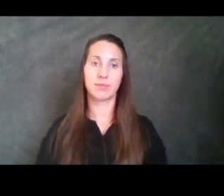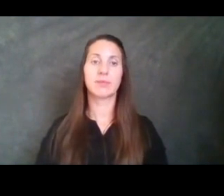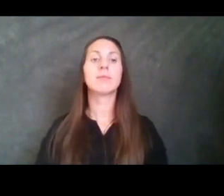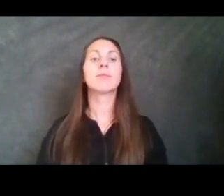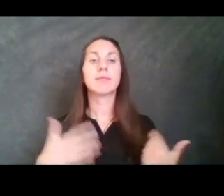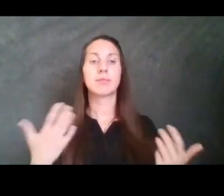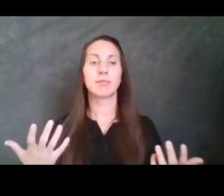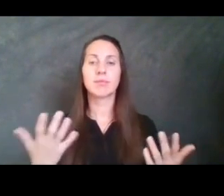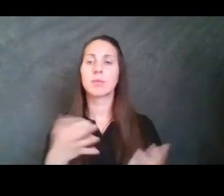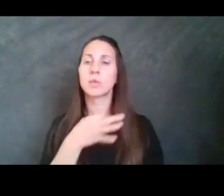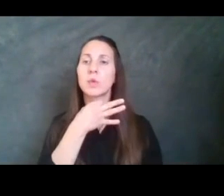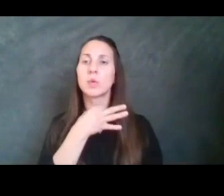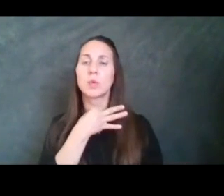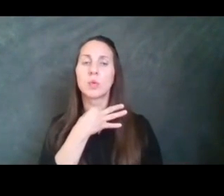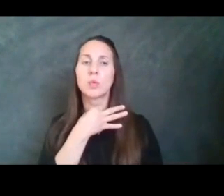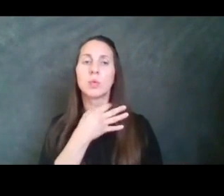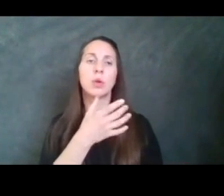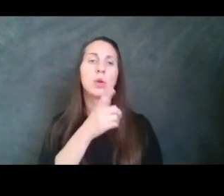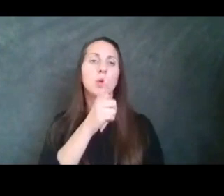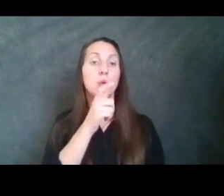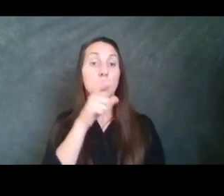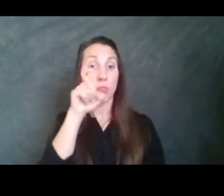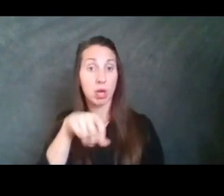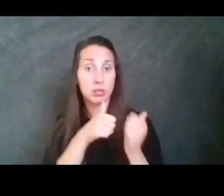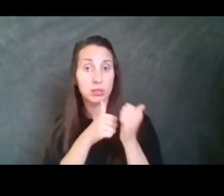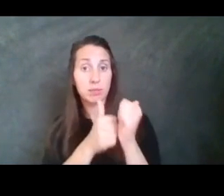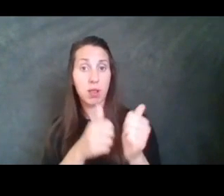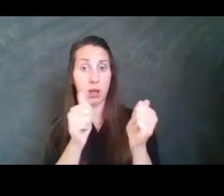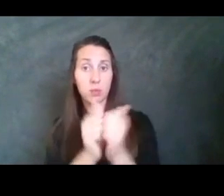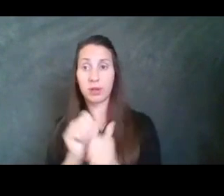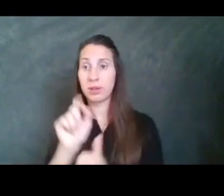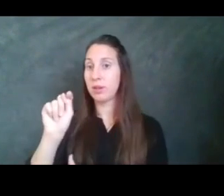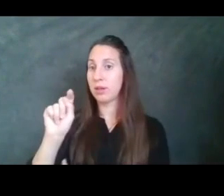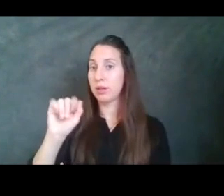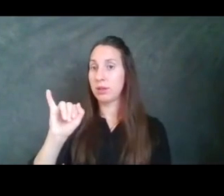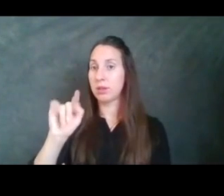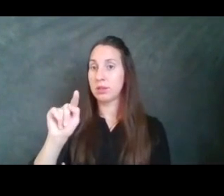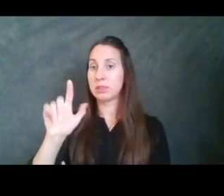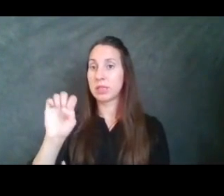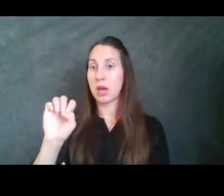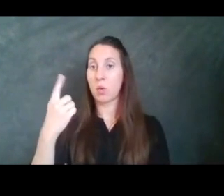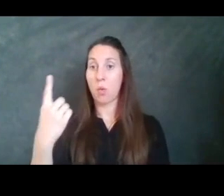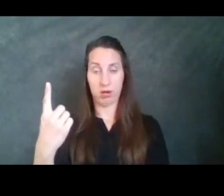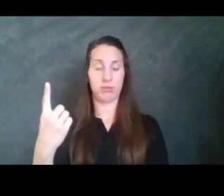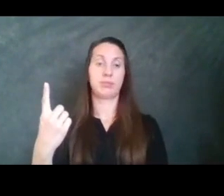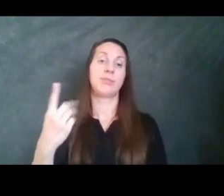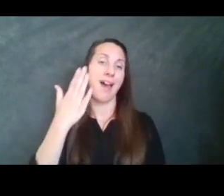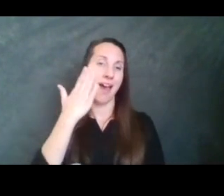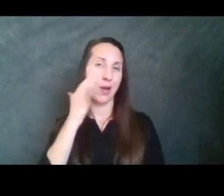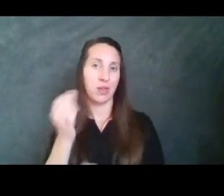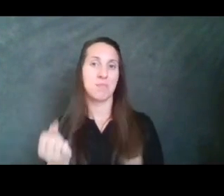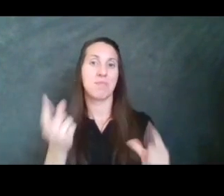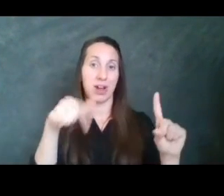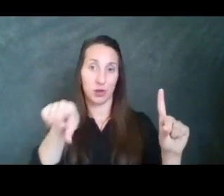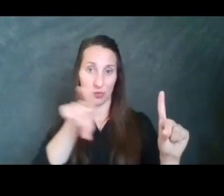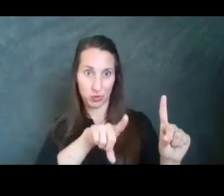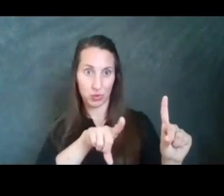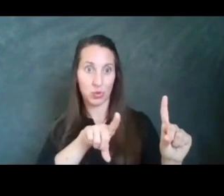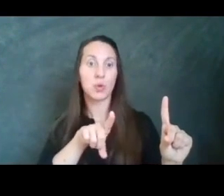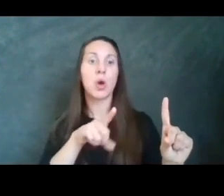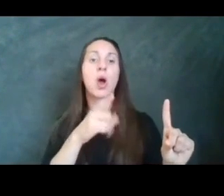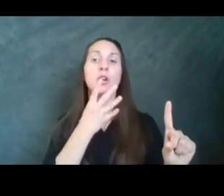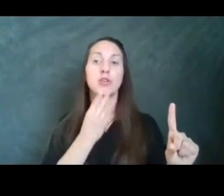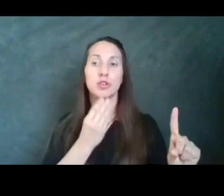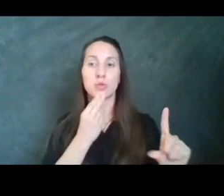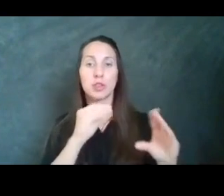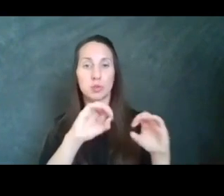So who must comply with Title I of the ADA? I know that many of you are Jewish organizations